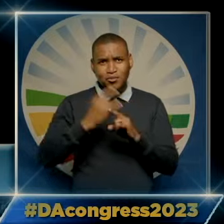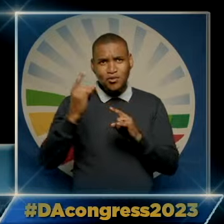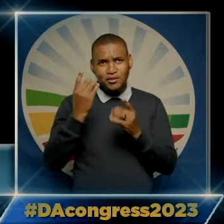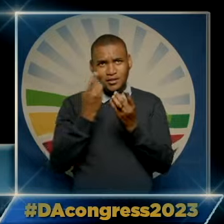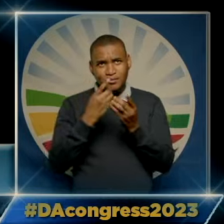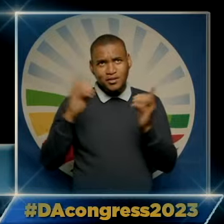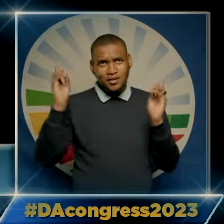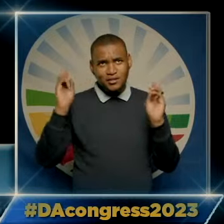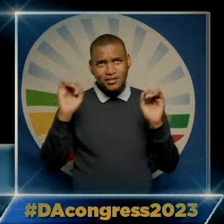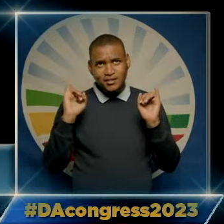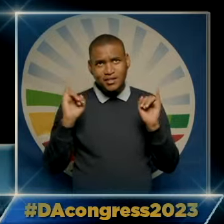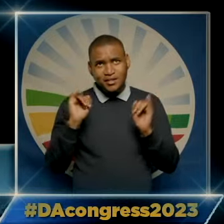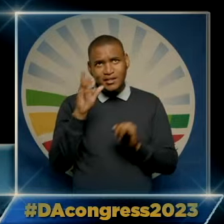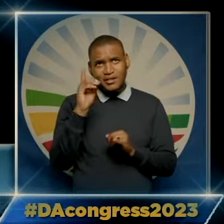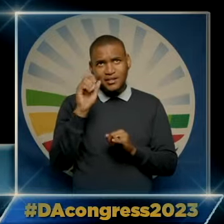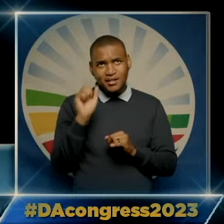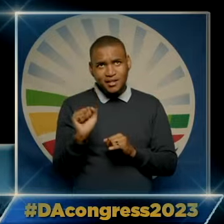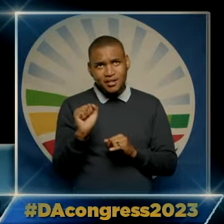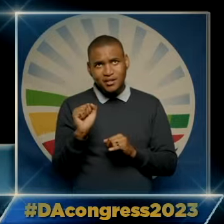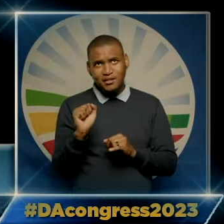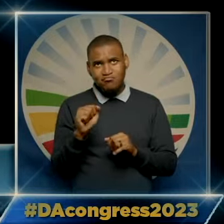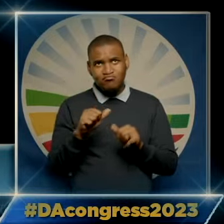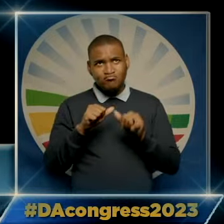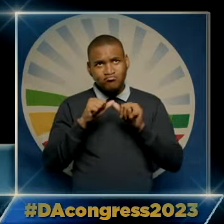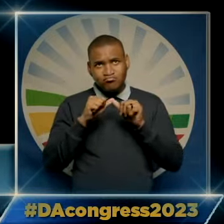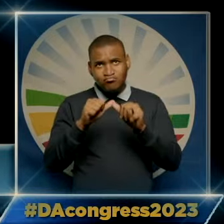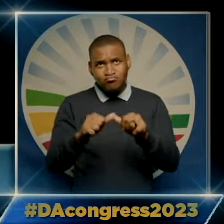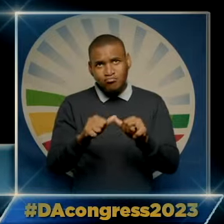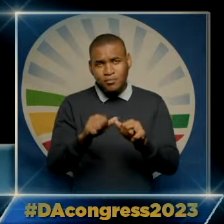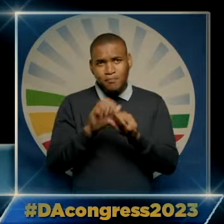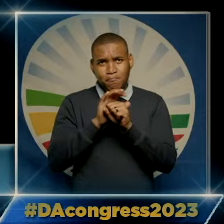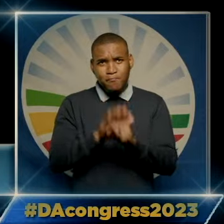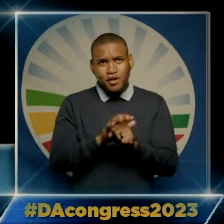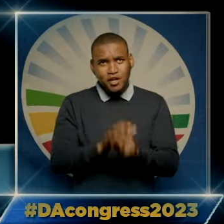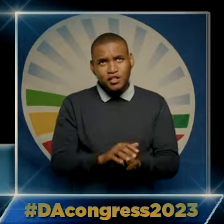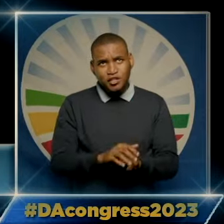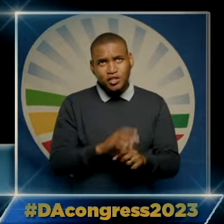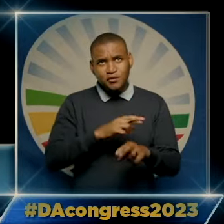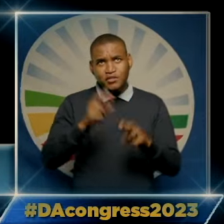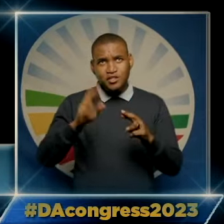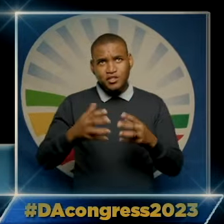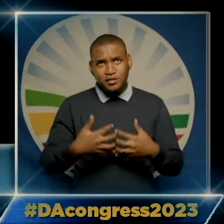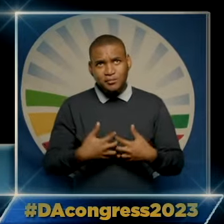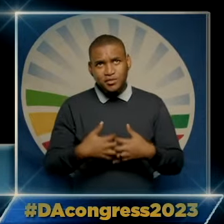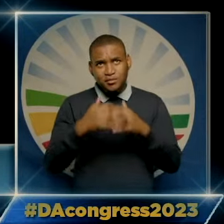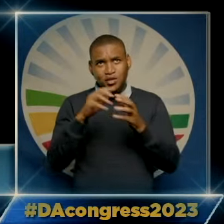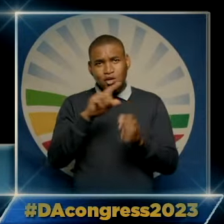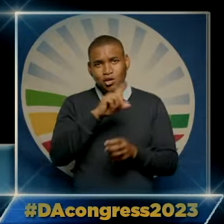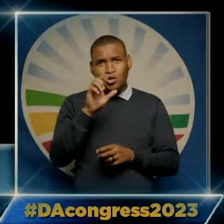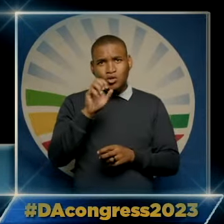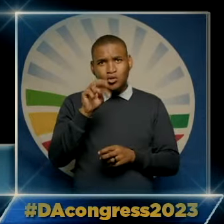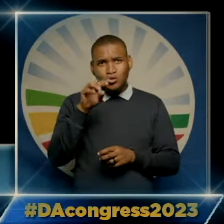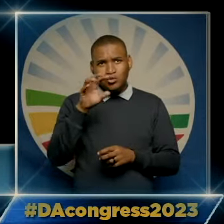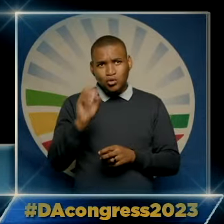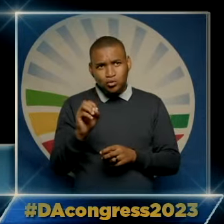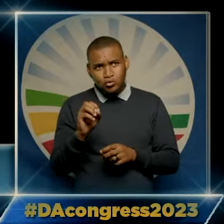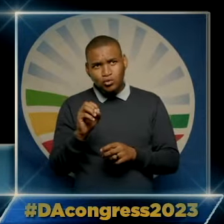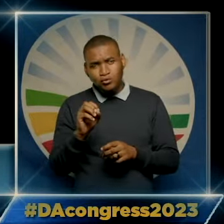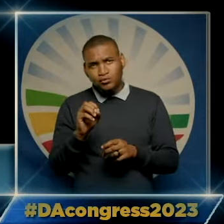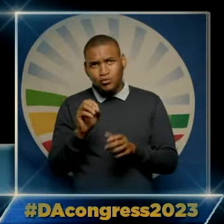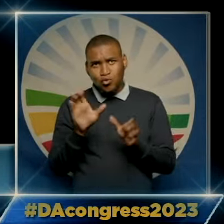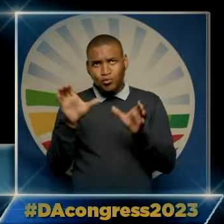seriously. The DA's relentless pressure resulted in the establishment of the Zondo Commission of